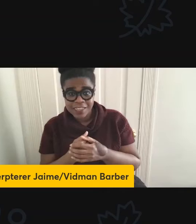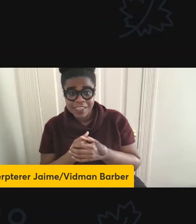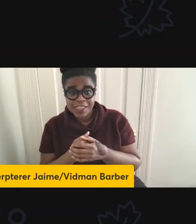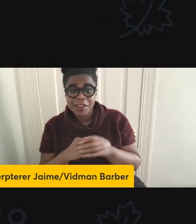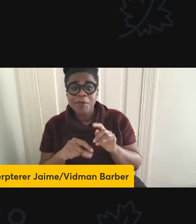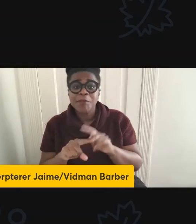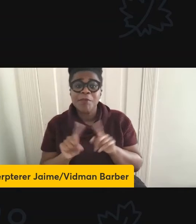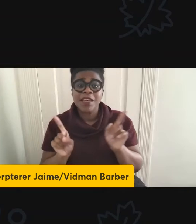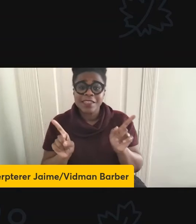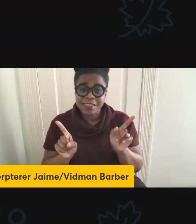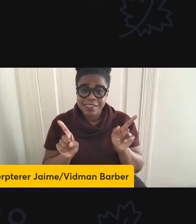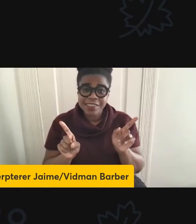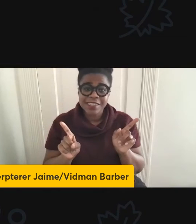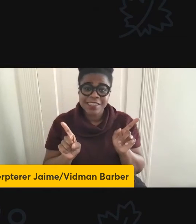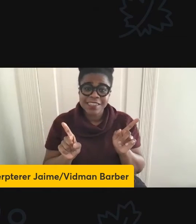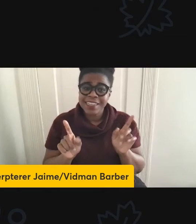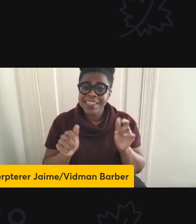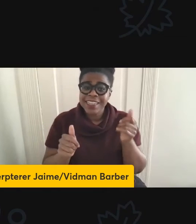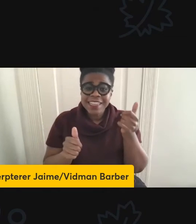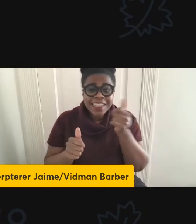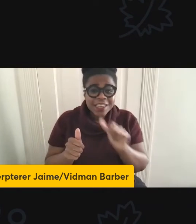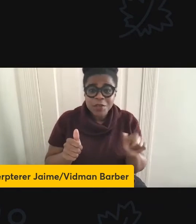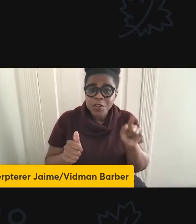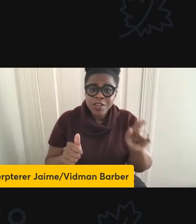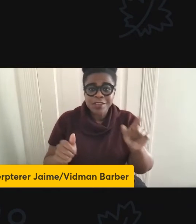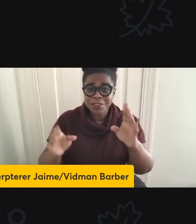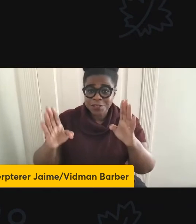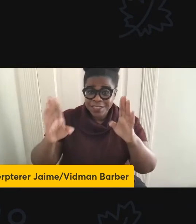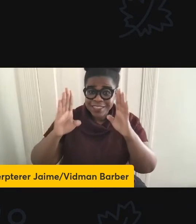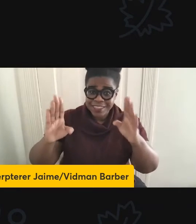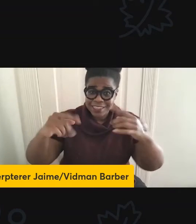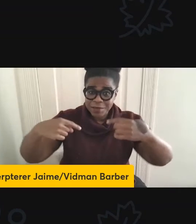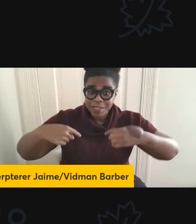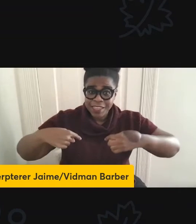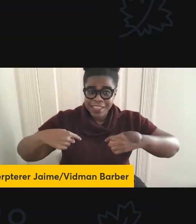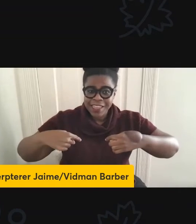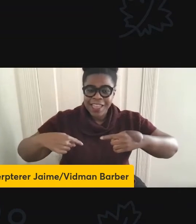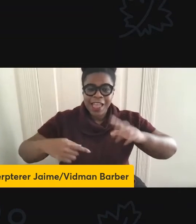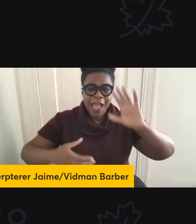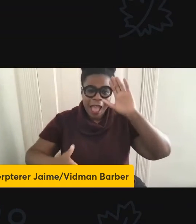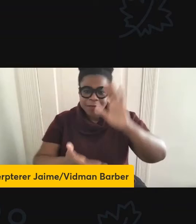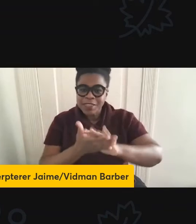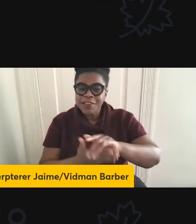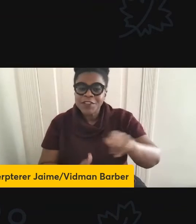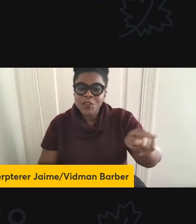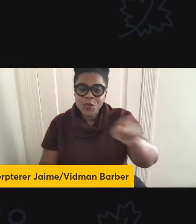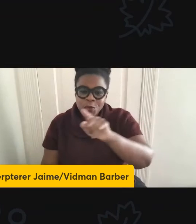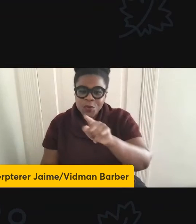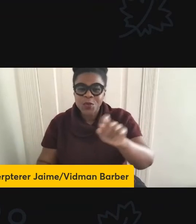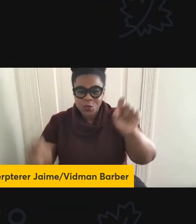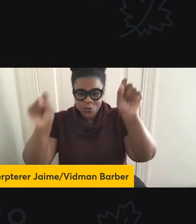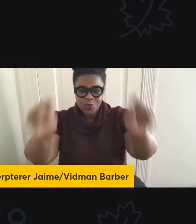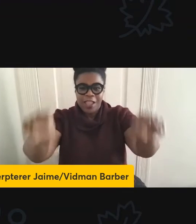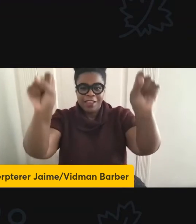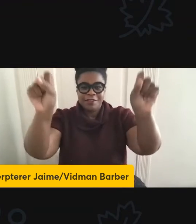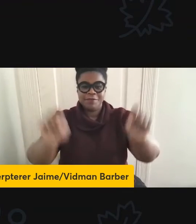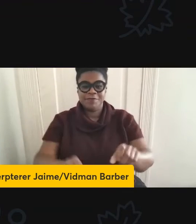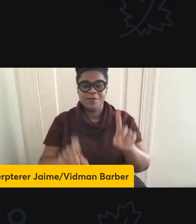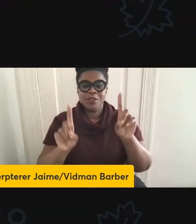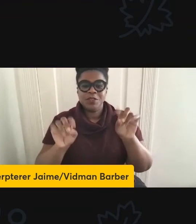to anyone who's listening, I believe in you. You can do it.